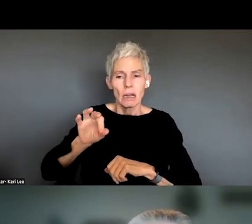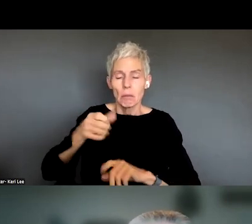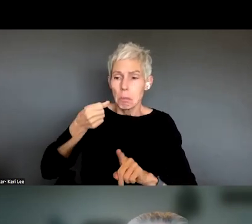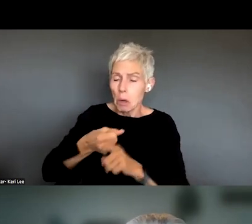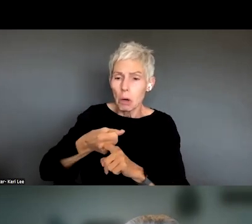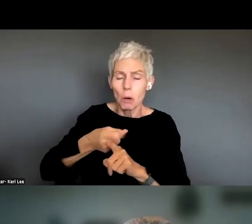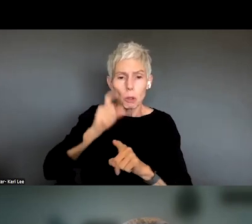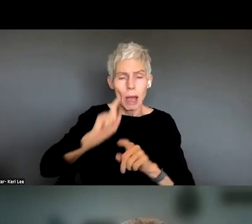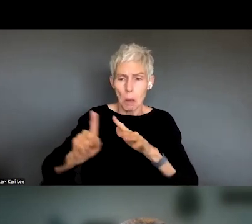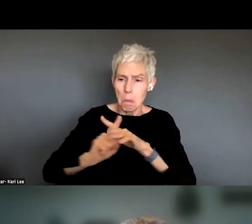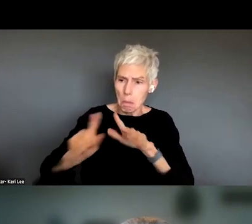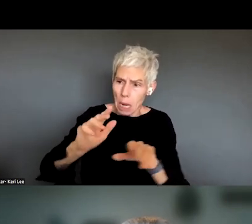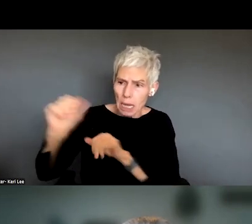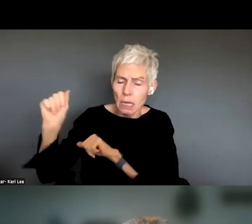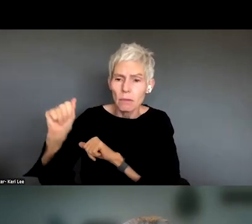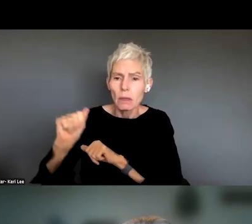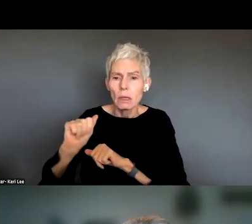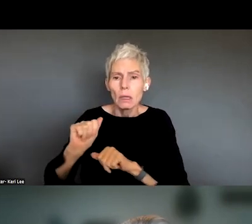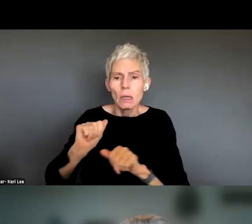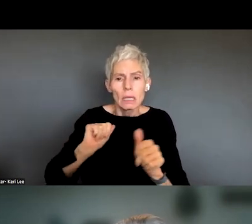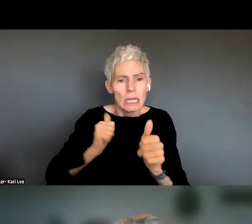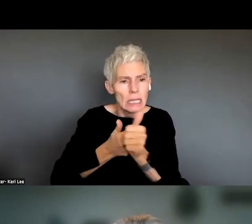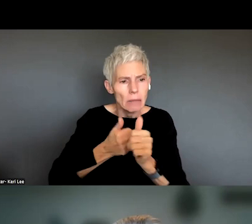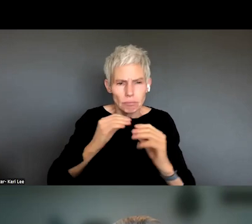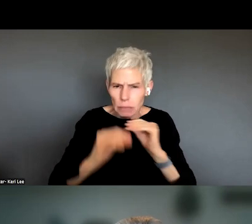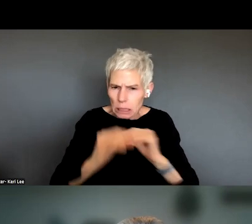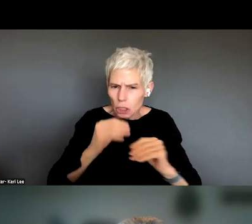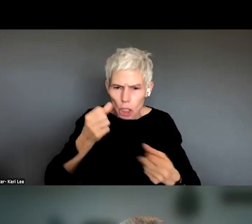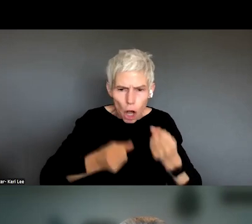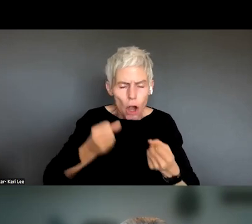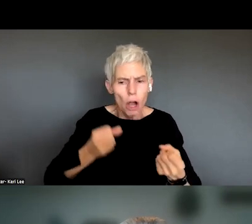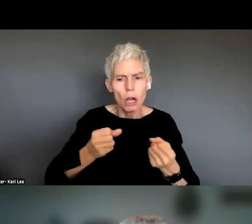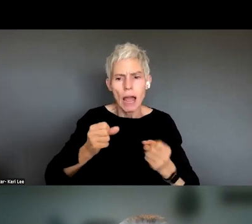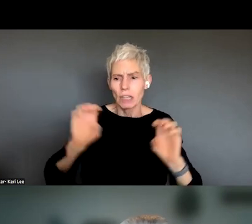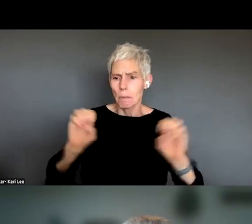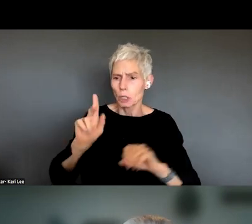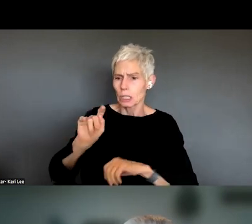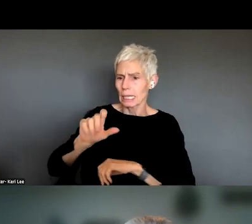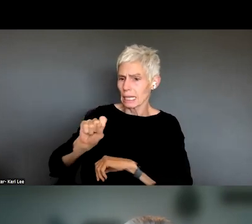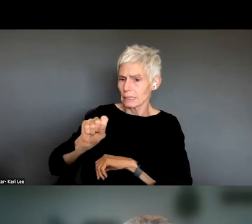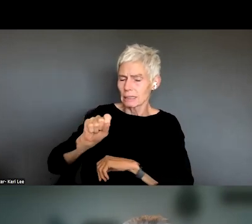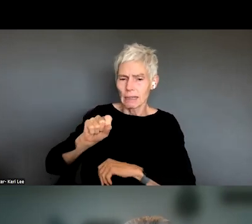evacuate. Make sure you're keeping up with your preventive maintenance. Make sure you have an emergency kit that has things,